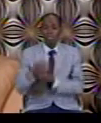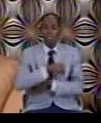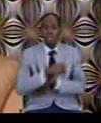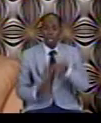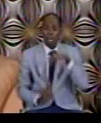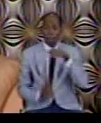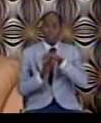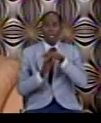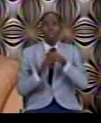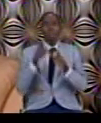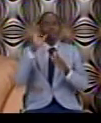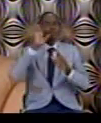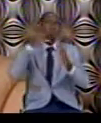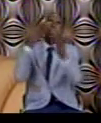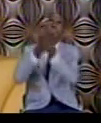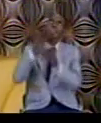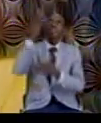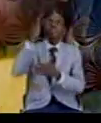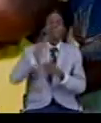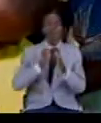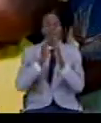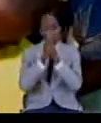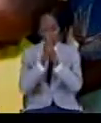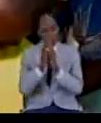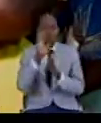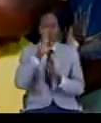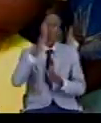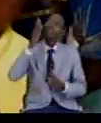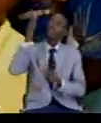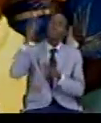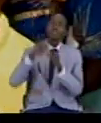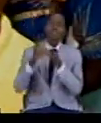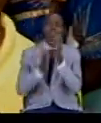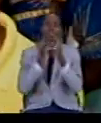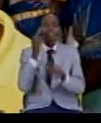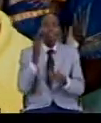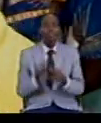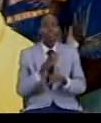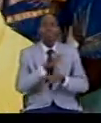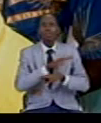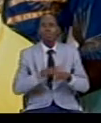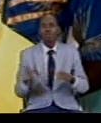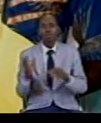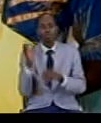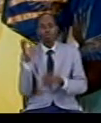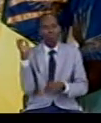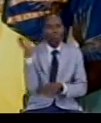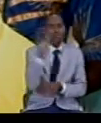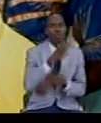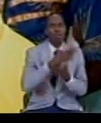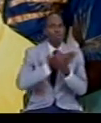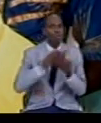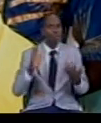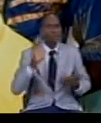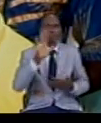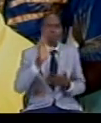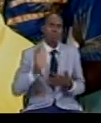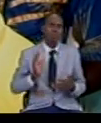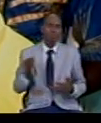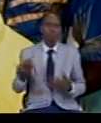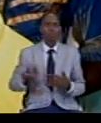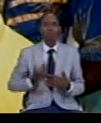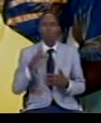you'll get to heaven. I pray you'll get to heaven. Yes. Don't throw away your soul, your